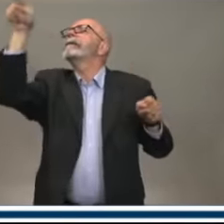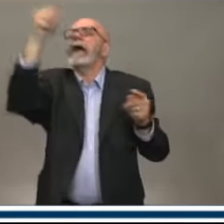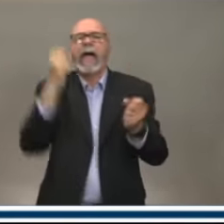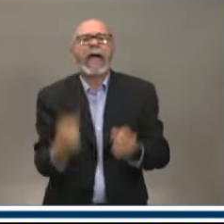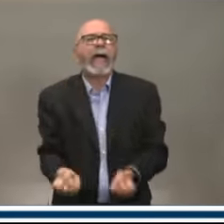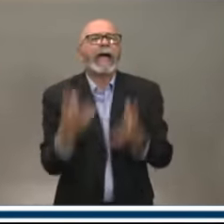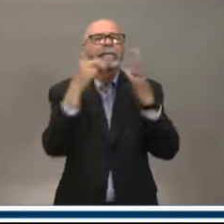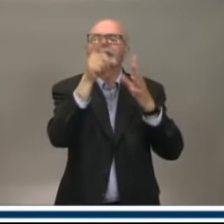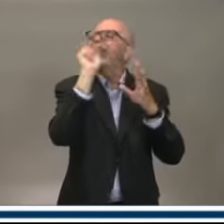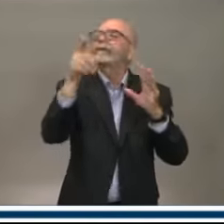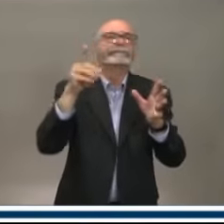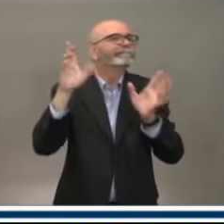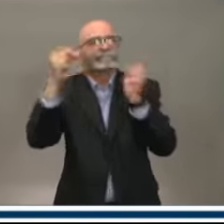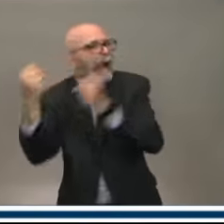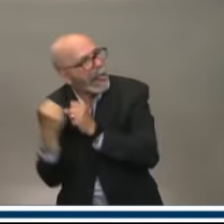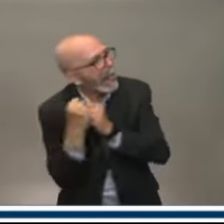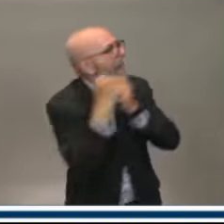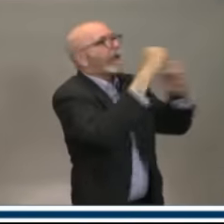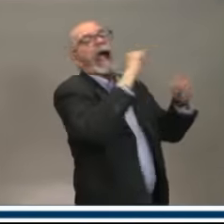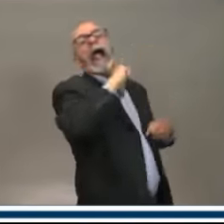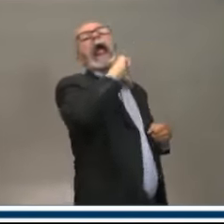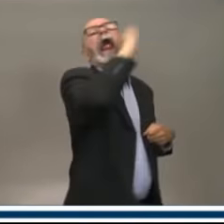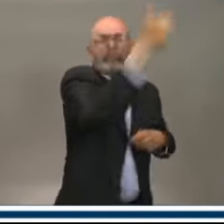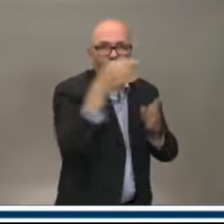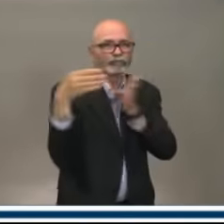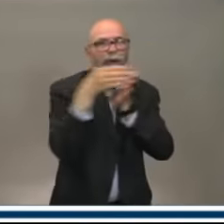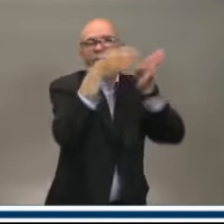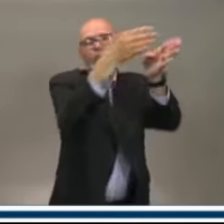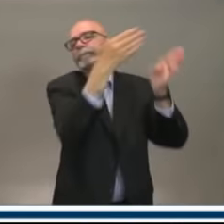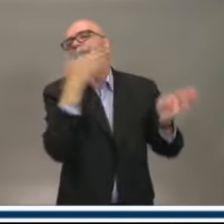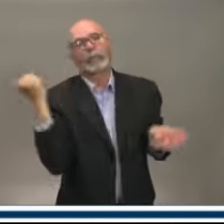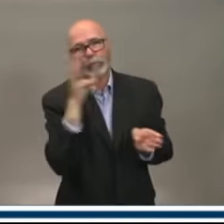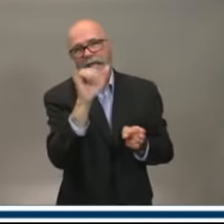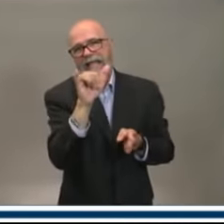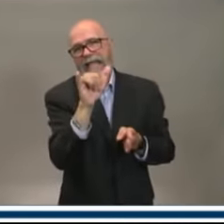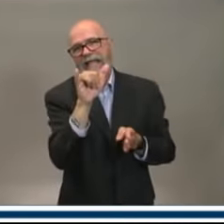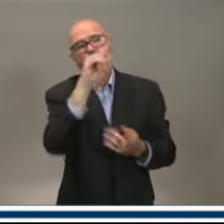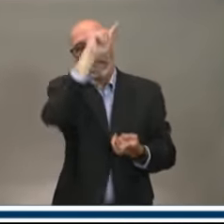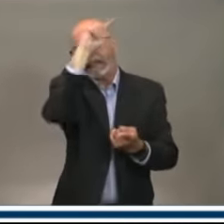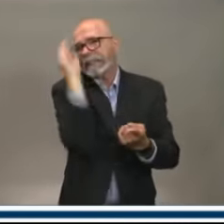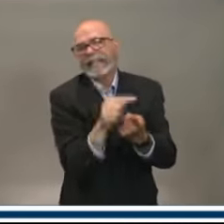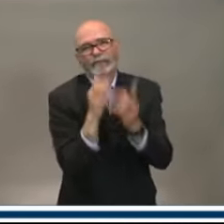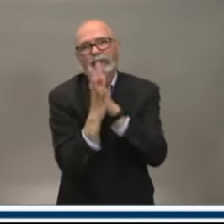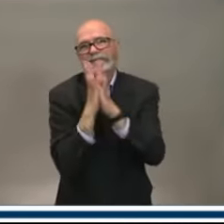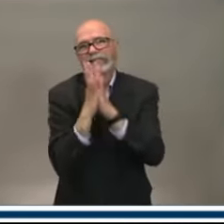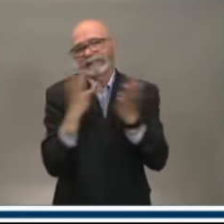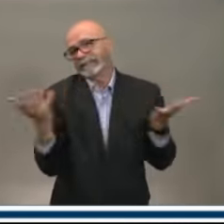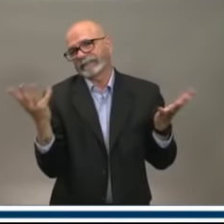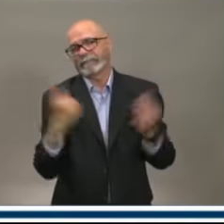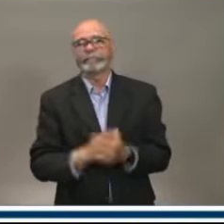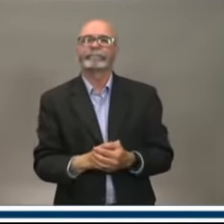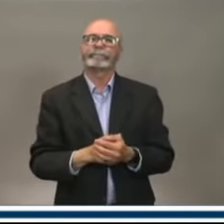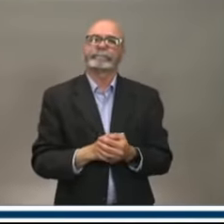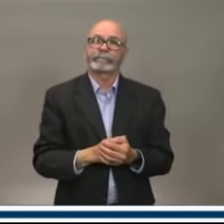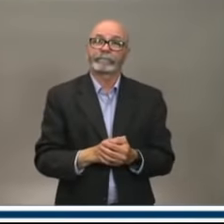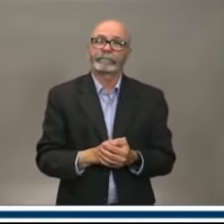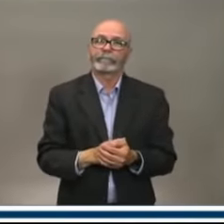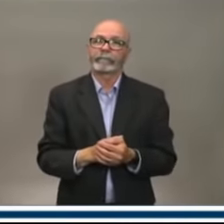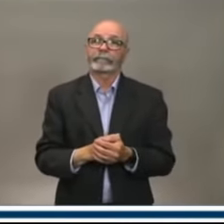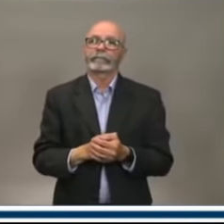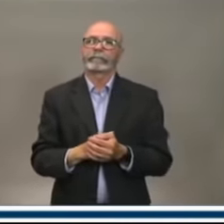else. It's important to also emphasize that the good personal hygiene measures that we need to continue